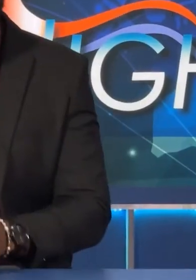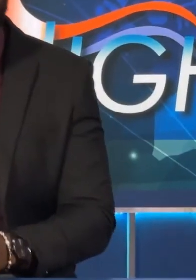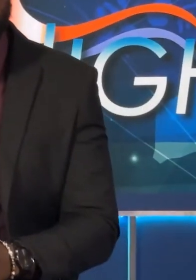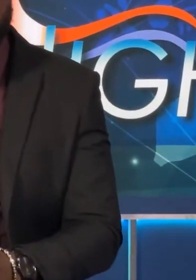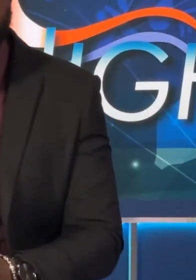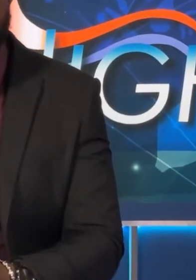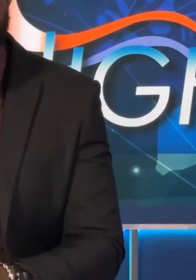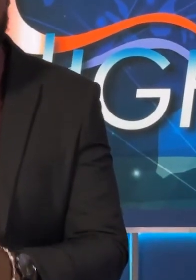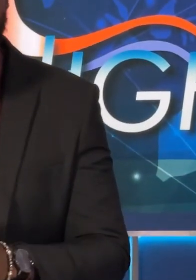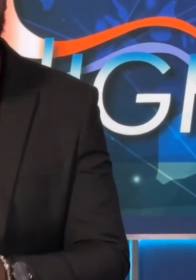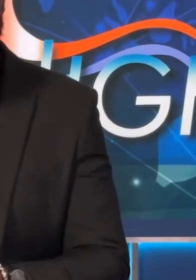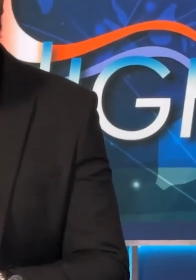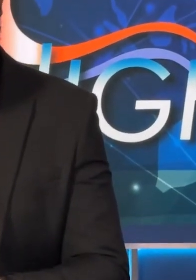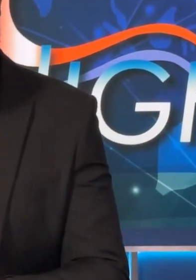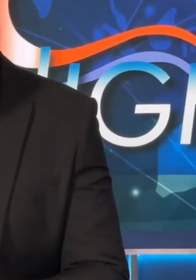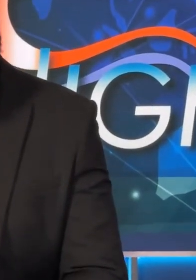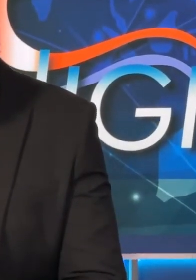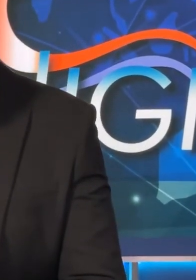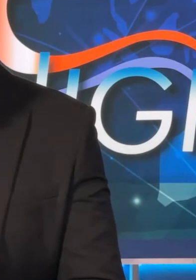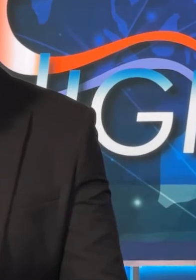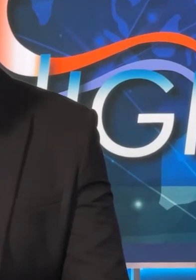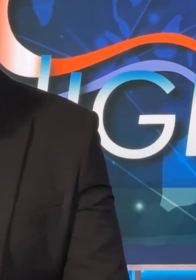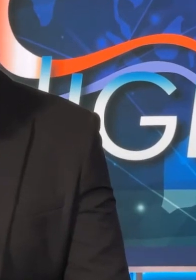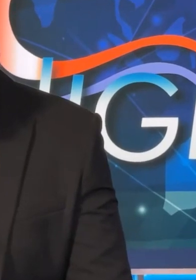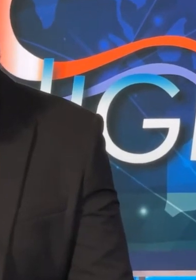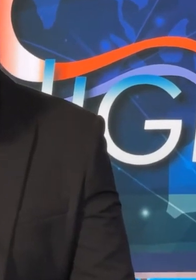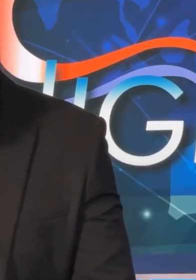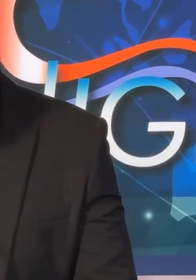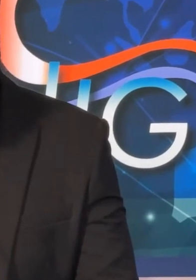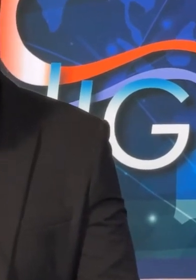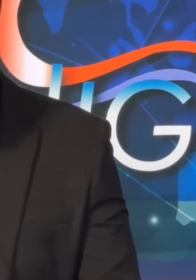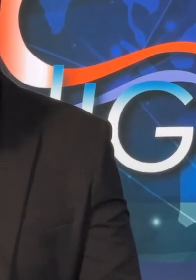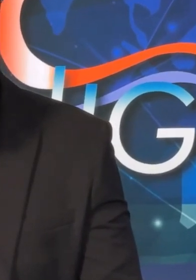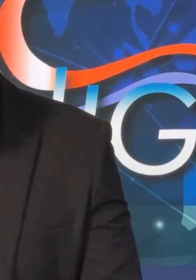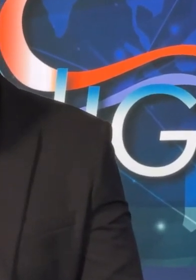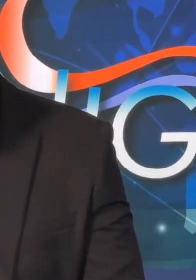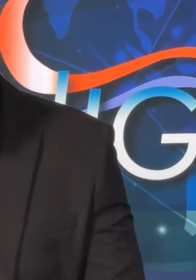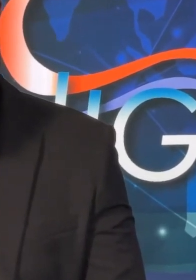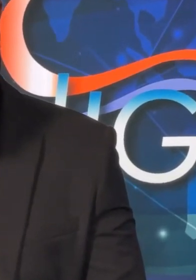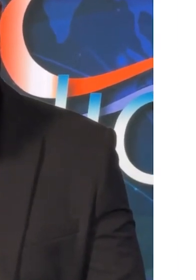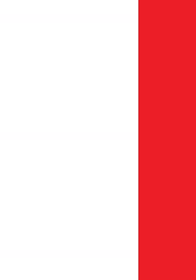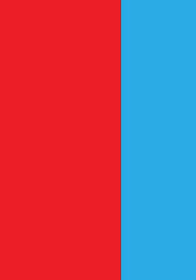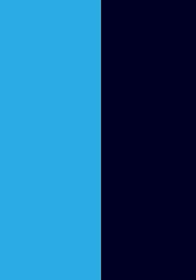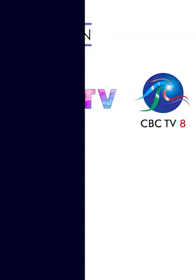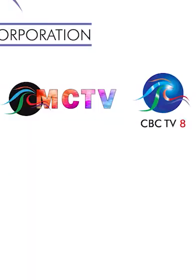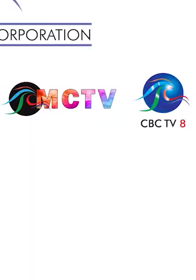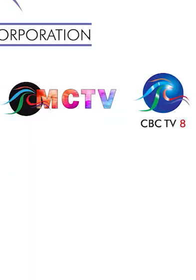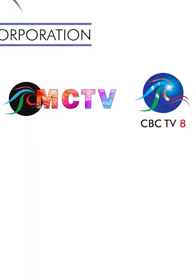Thanks for visiting us. To get more stories like this one, like and subscribe to our YouTube channel.